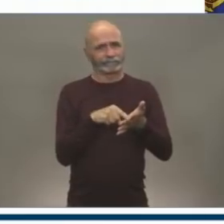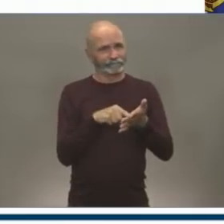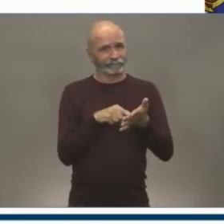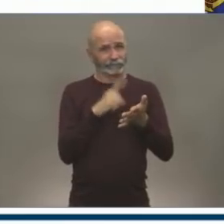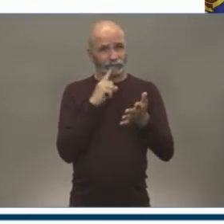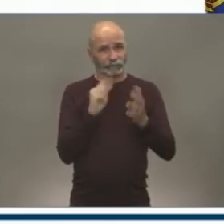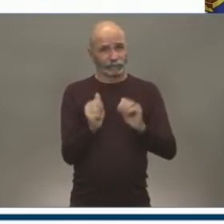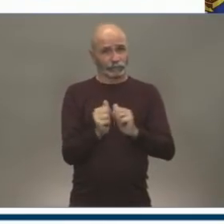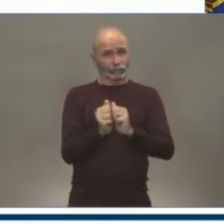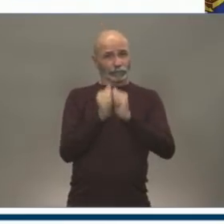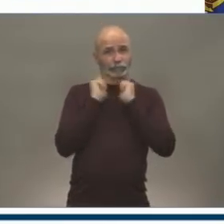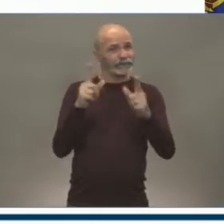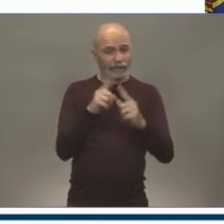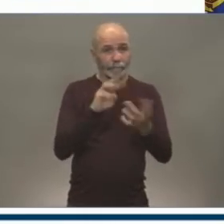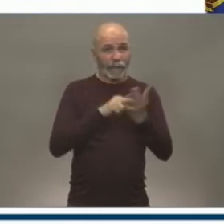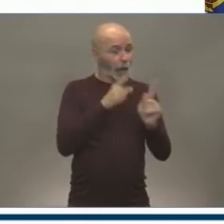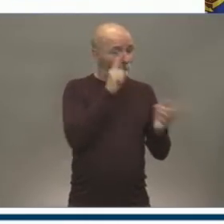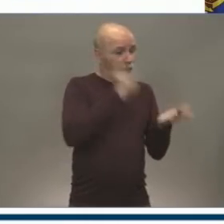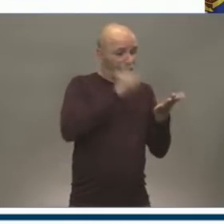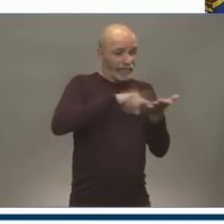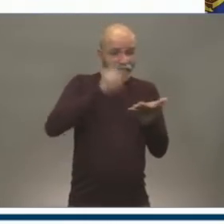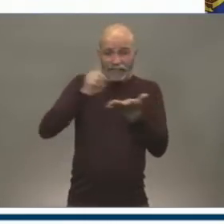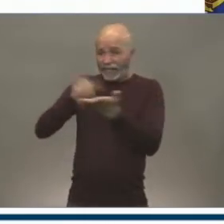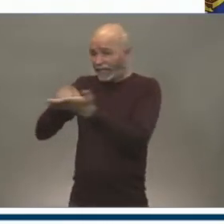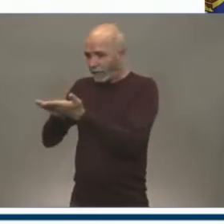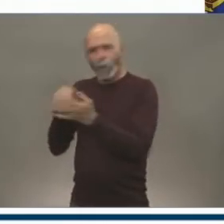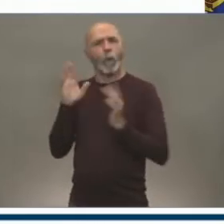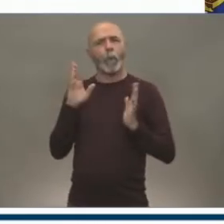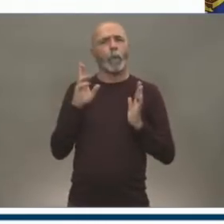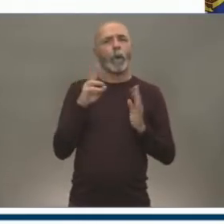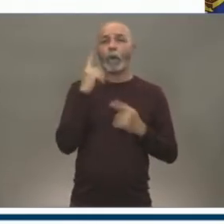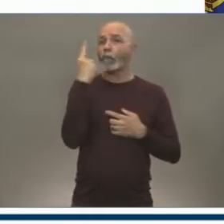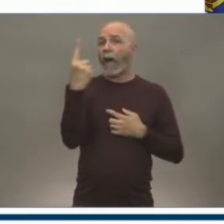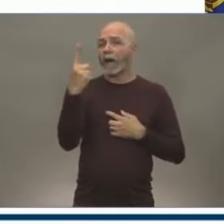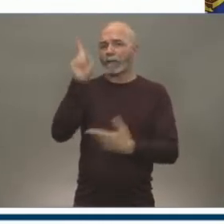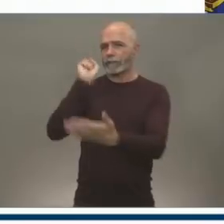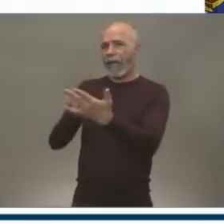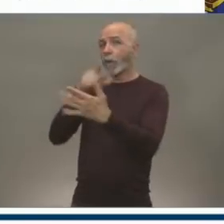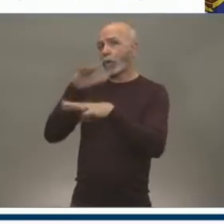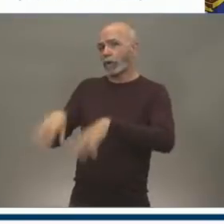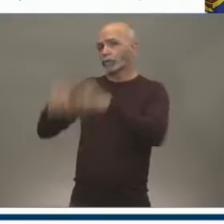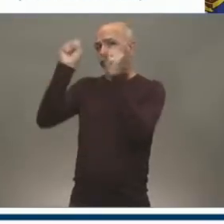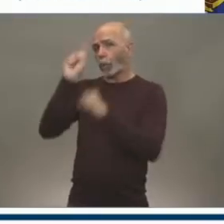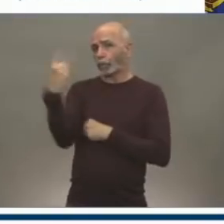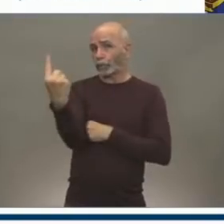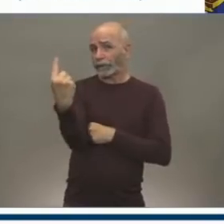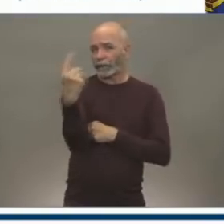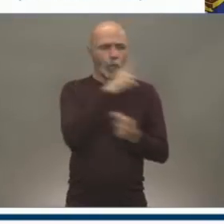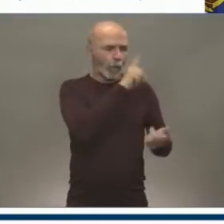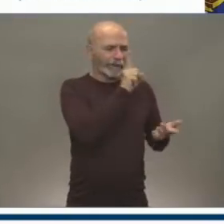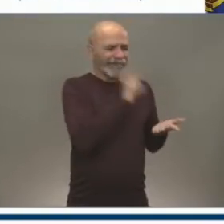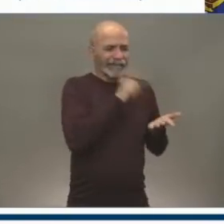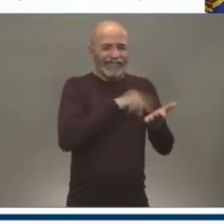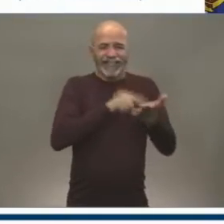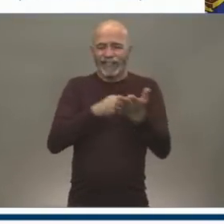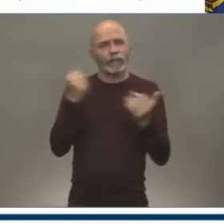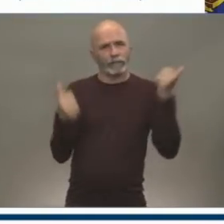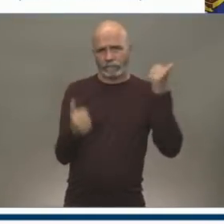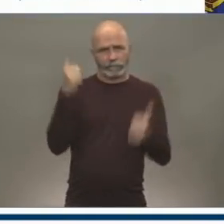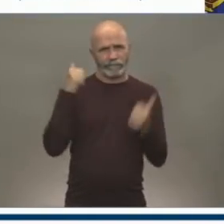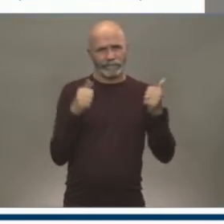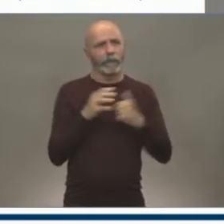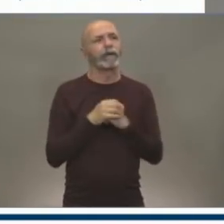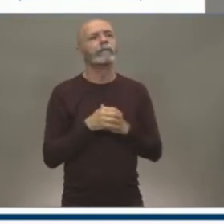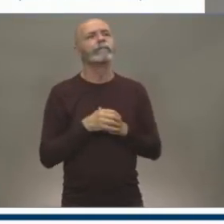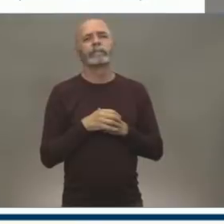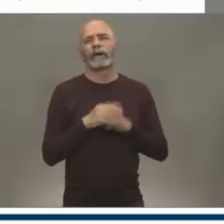be individually fined to a total of $1,000 per gathering, or will each person be fined $1,000? Per ticket